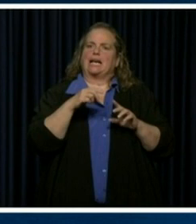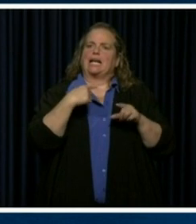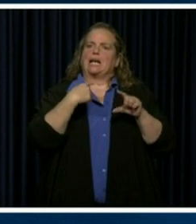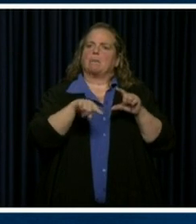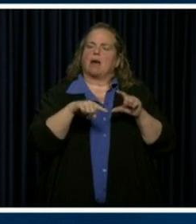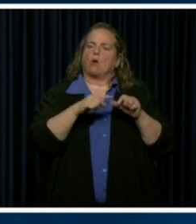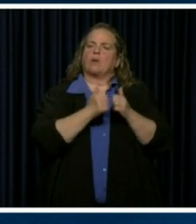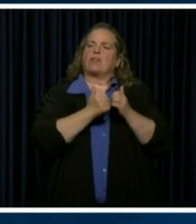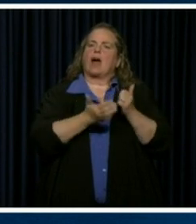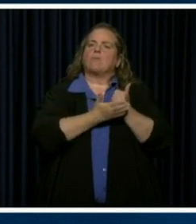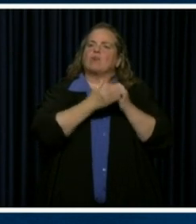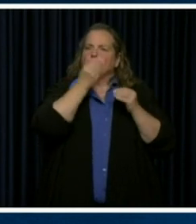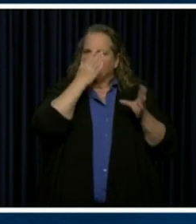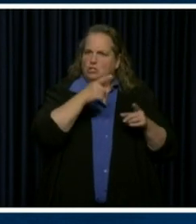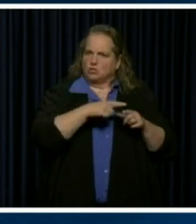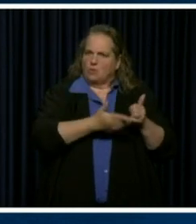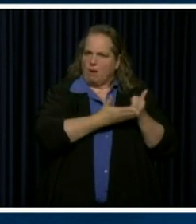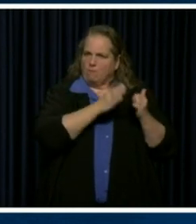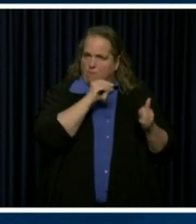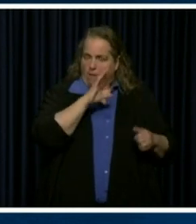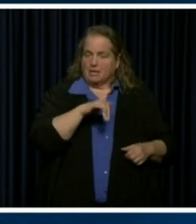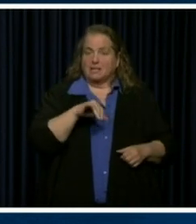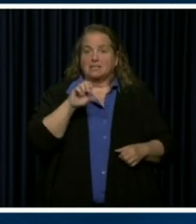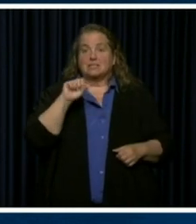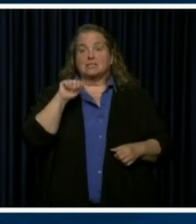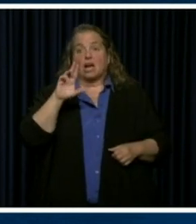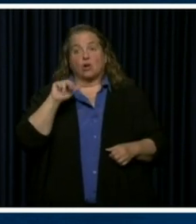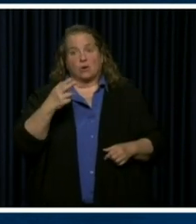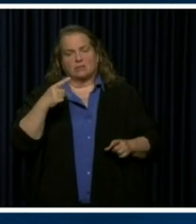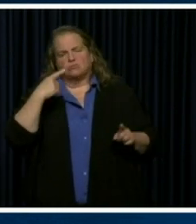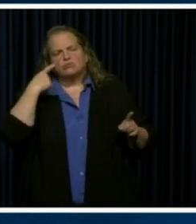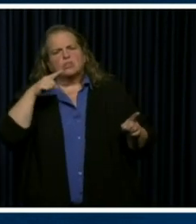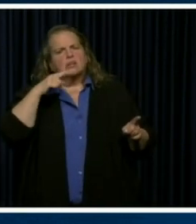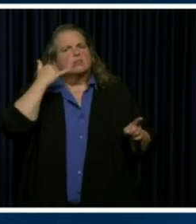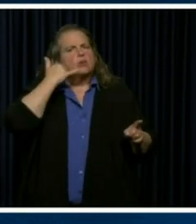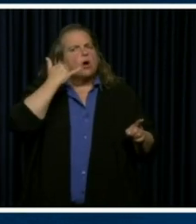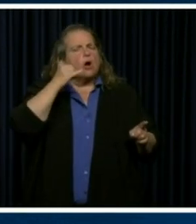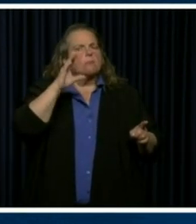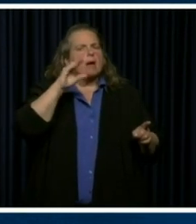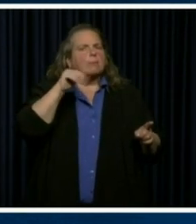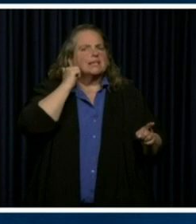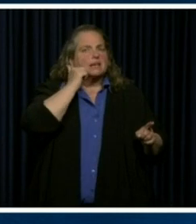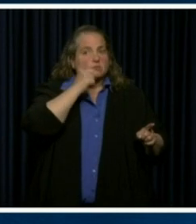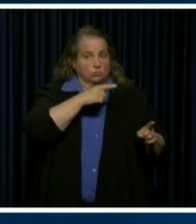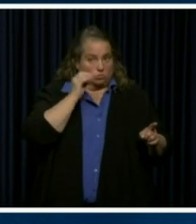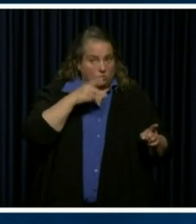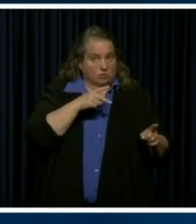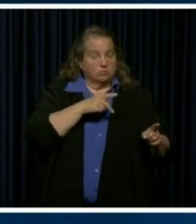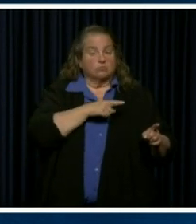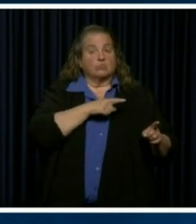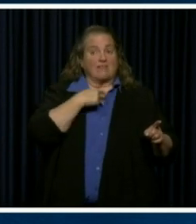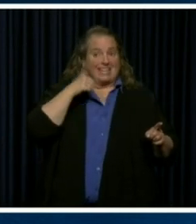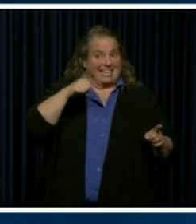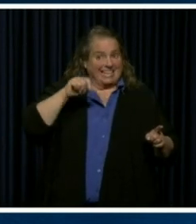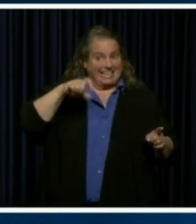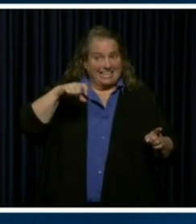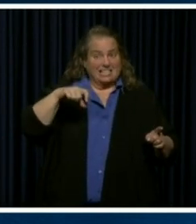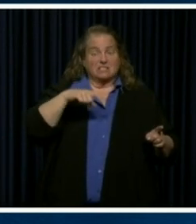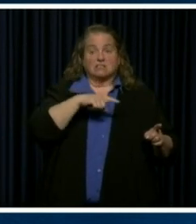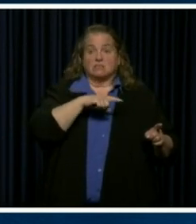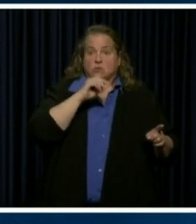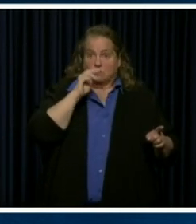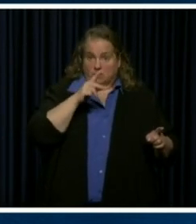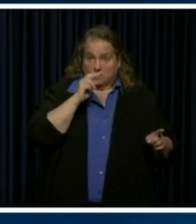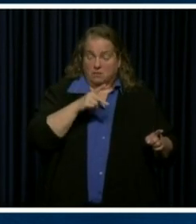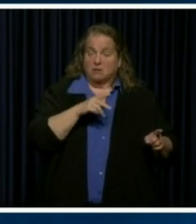information. Sarah follows up with Bobby daily to make sure Bobby is okay and address his needs if they have changed.